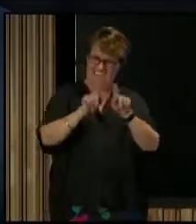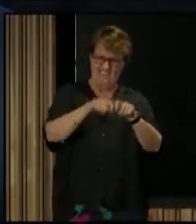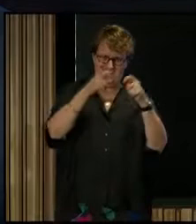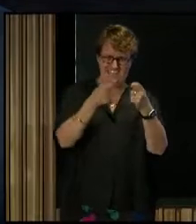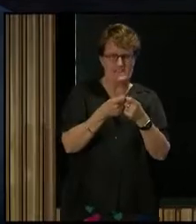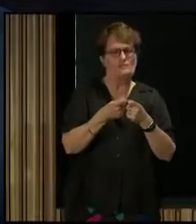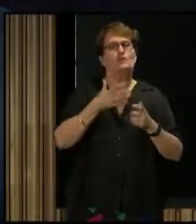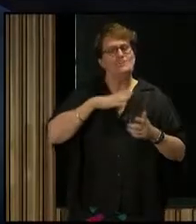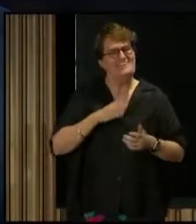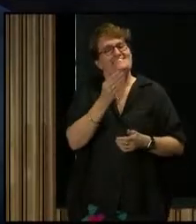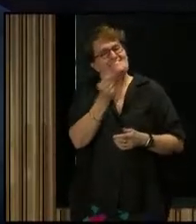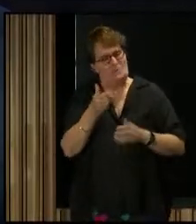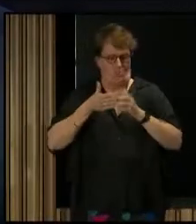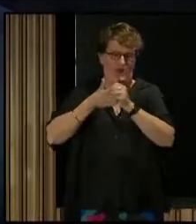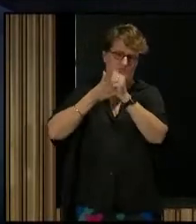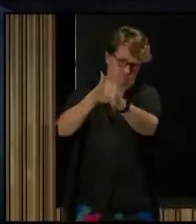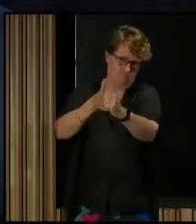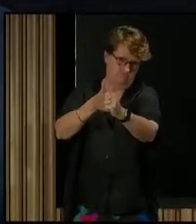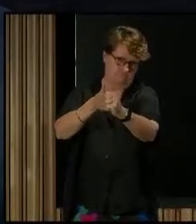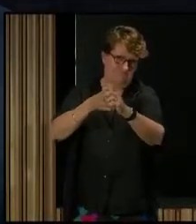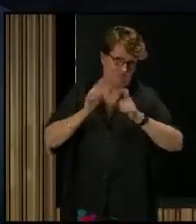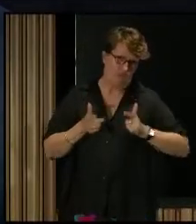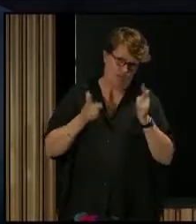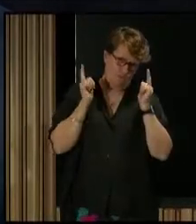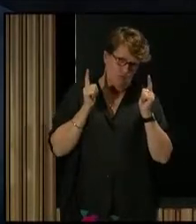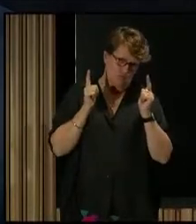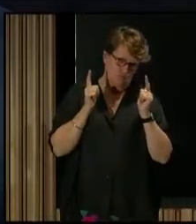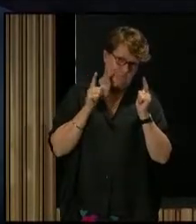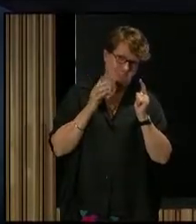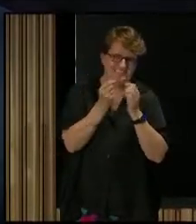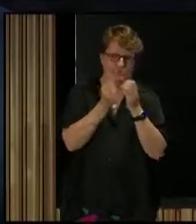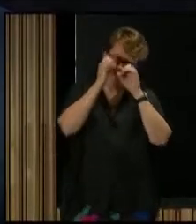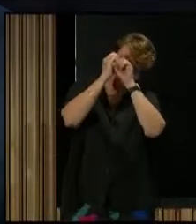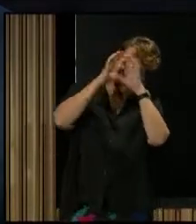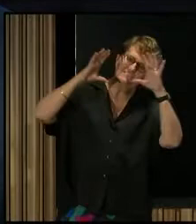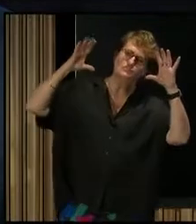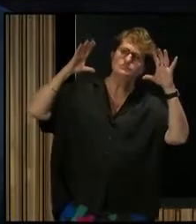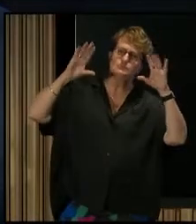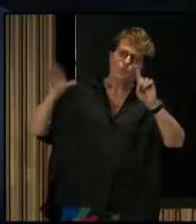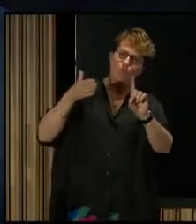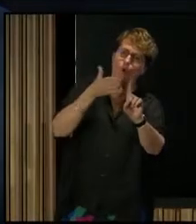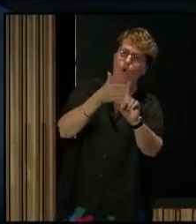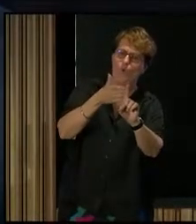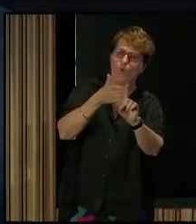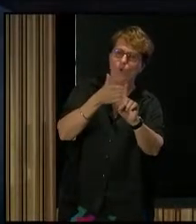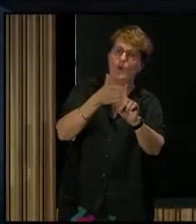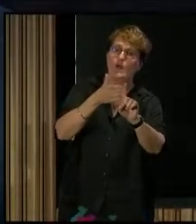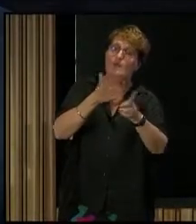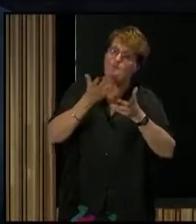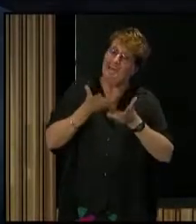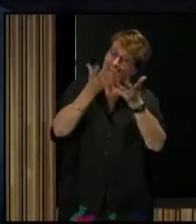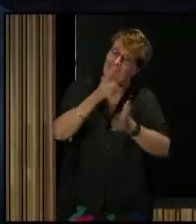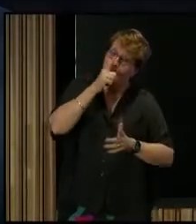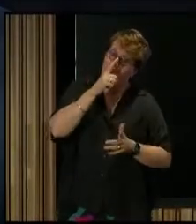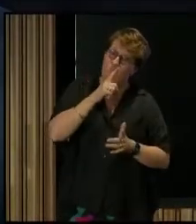someone be in charge, someone have a vision and a goal, but then give people a little bit of agency and see what that